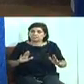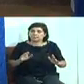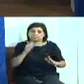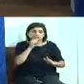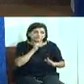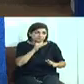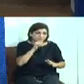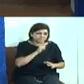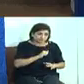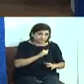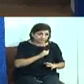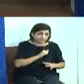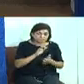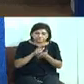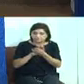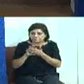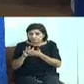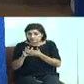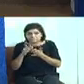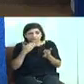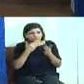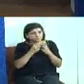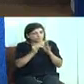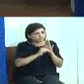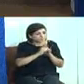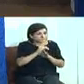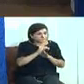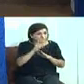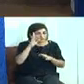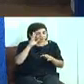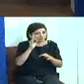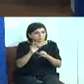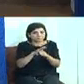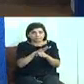kindness, goodness, faithfulness,